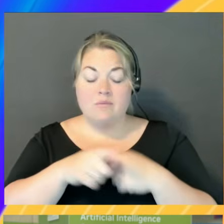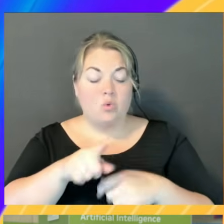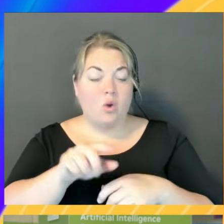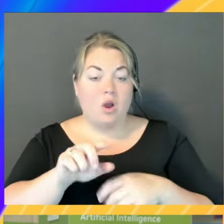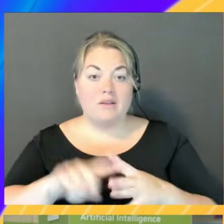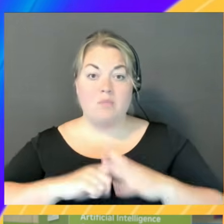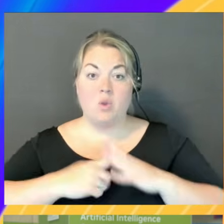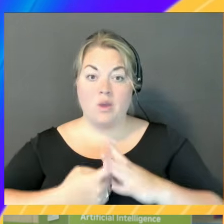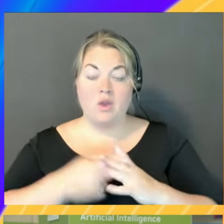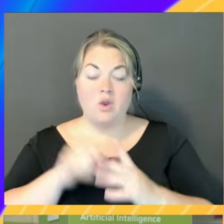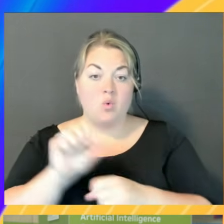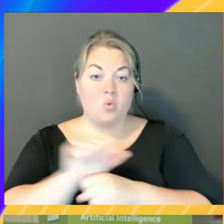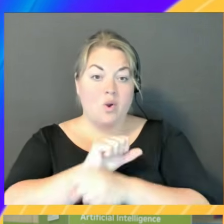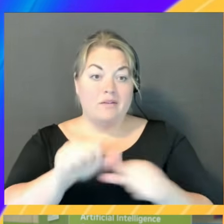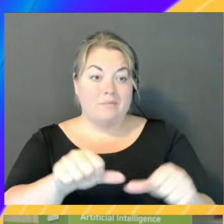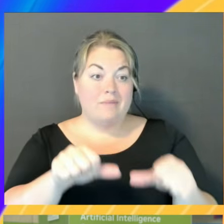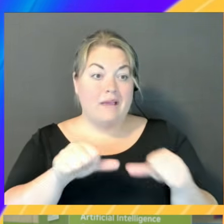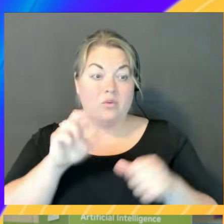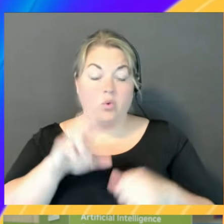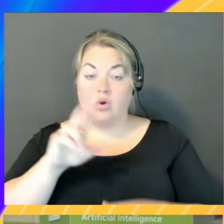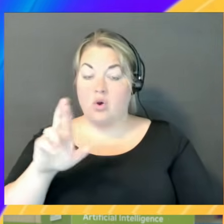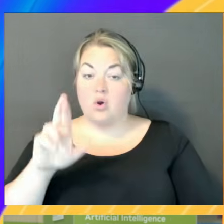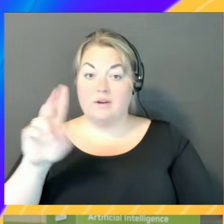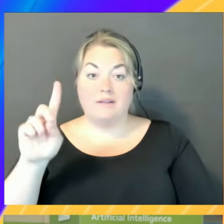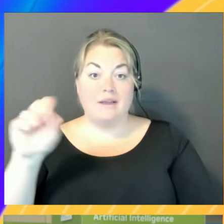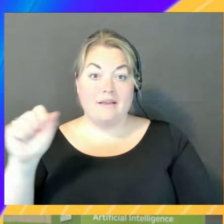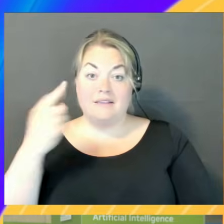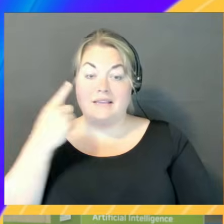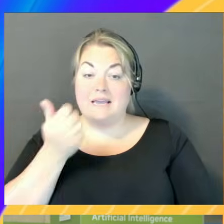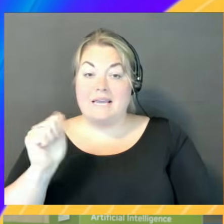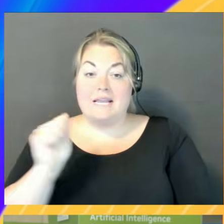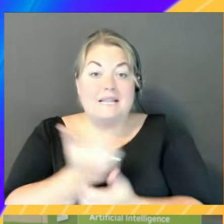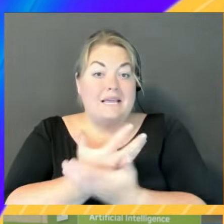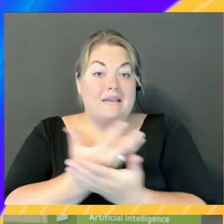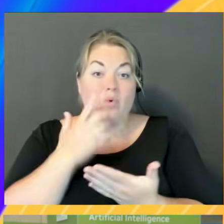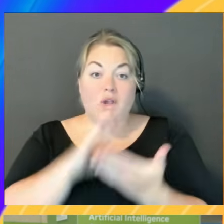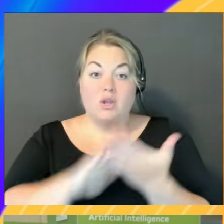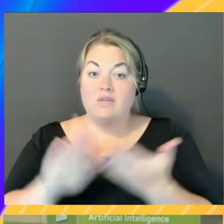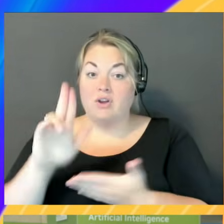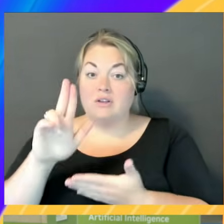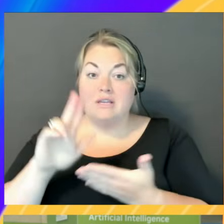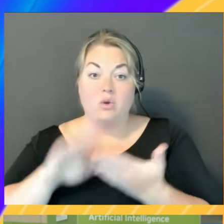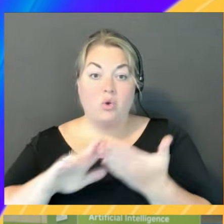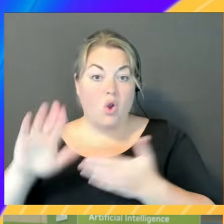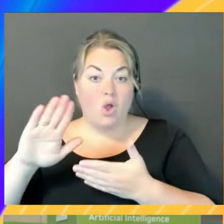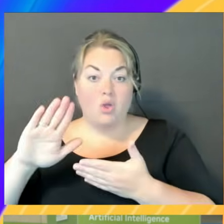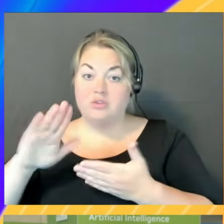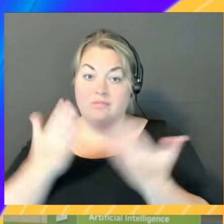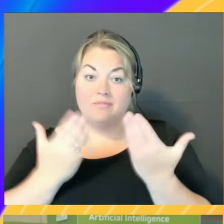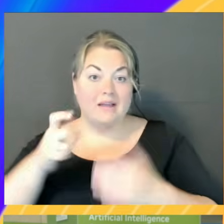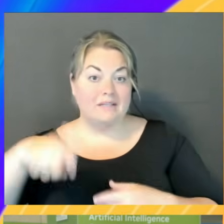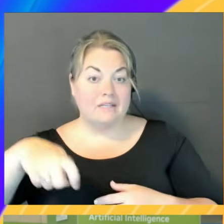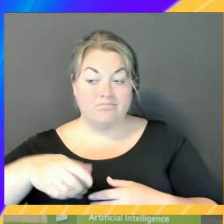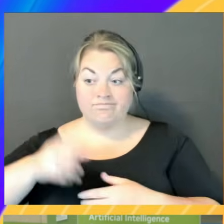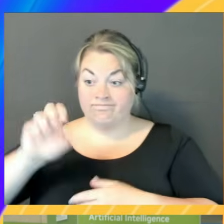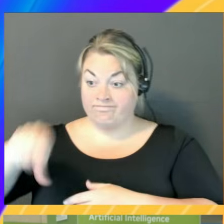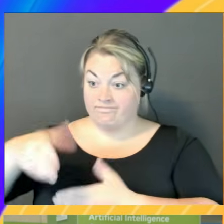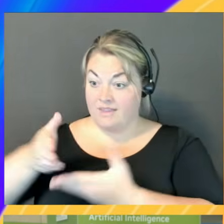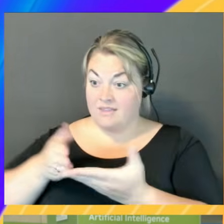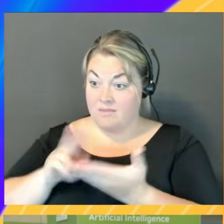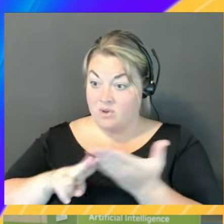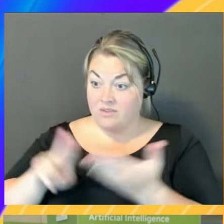RDS, anything that a university or college might need. Yeah, so we have universities that are deploying, like, for example, like